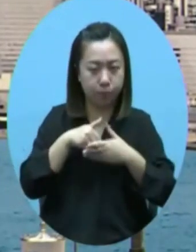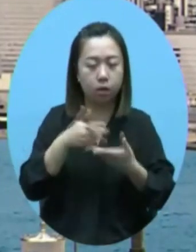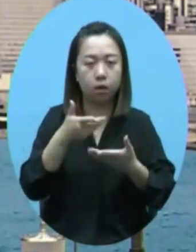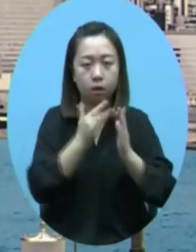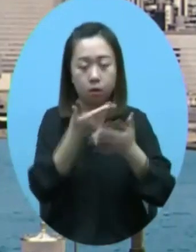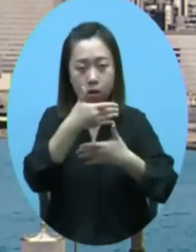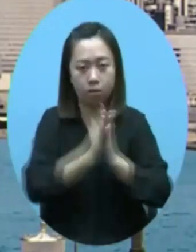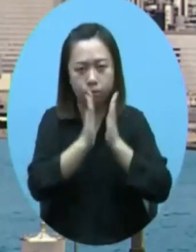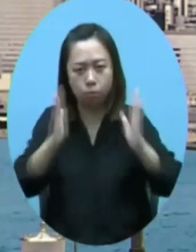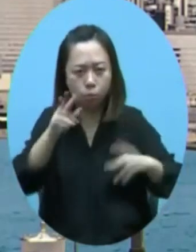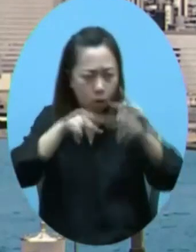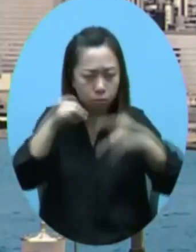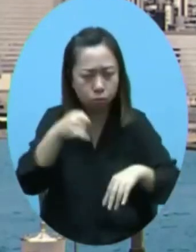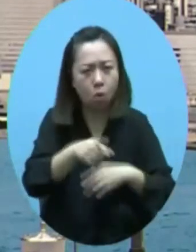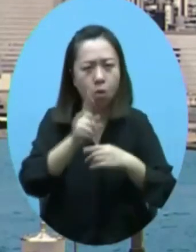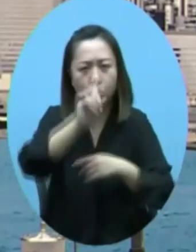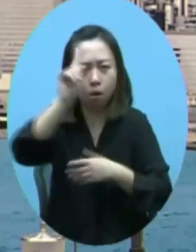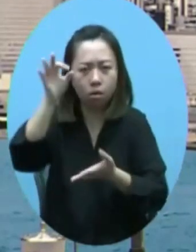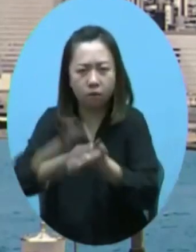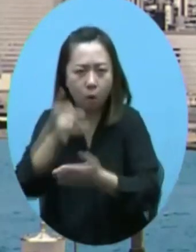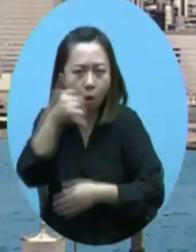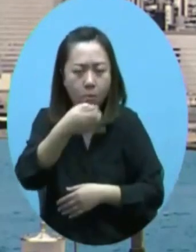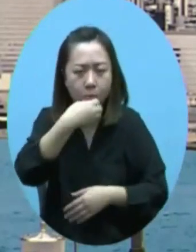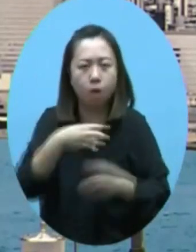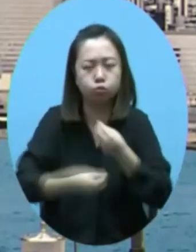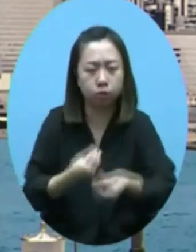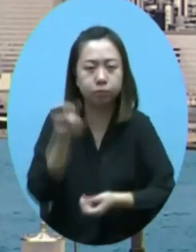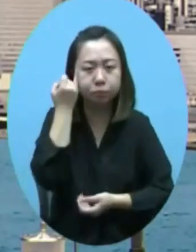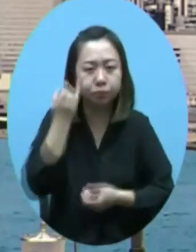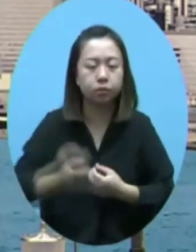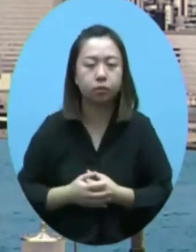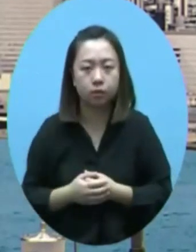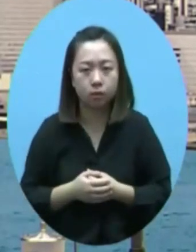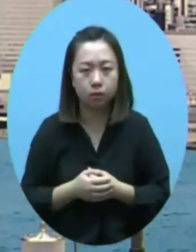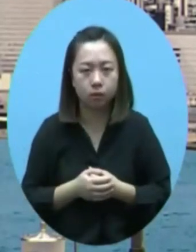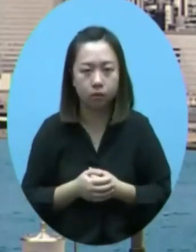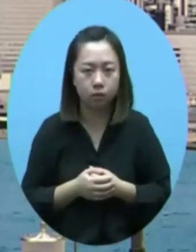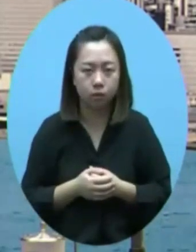During the incubation period, we couldn't find any high-risk factors associated with him.